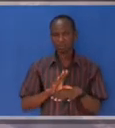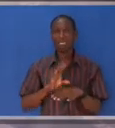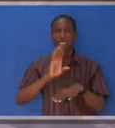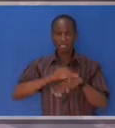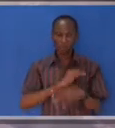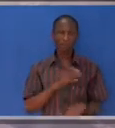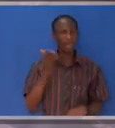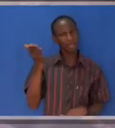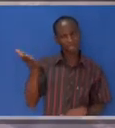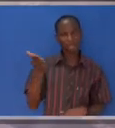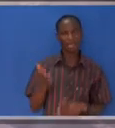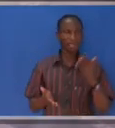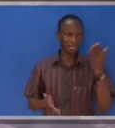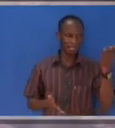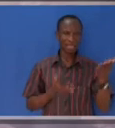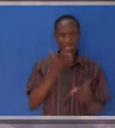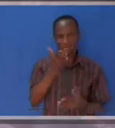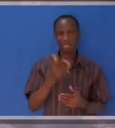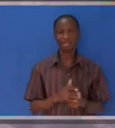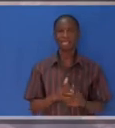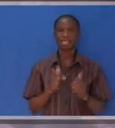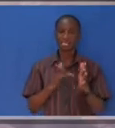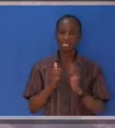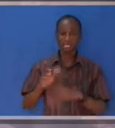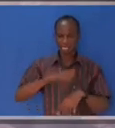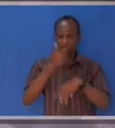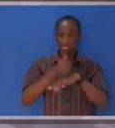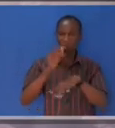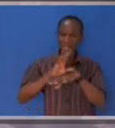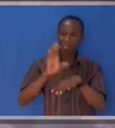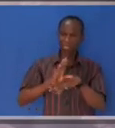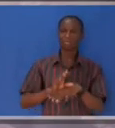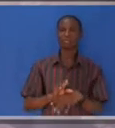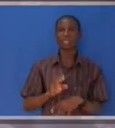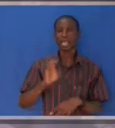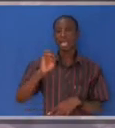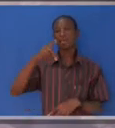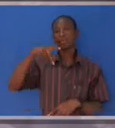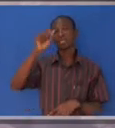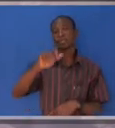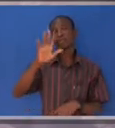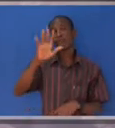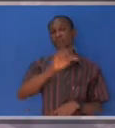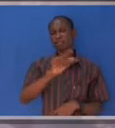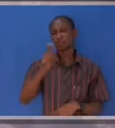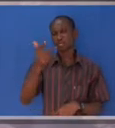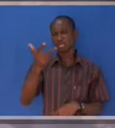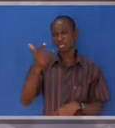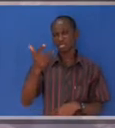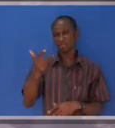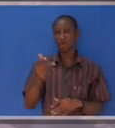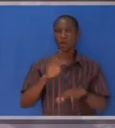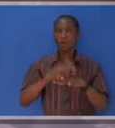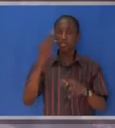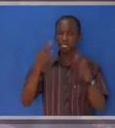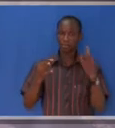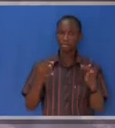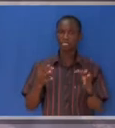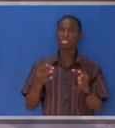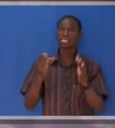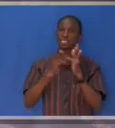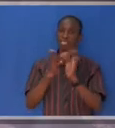war, and when Jesus is here, and when the Bible says in Ephesians 5:23, "Say at the muda no ba or be first hand